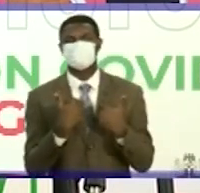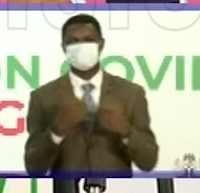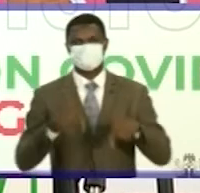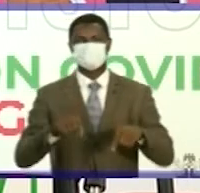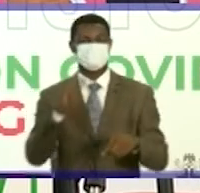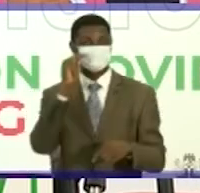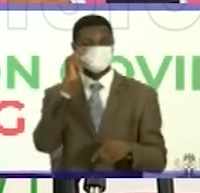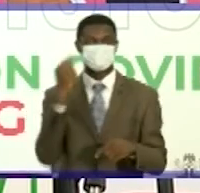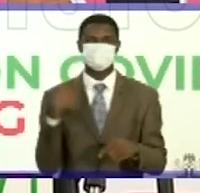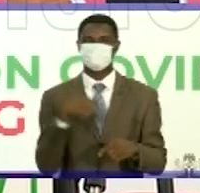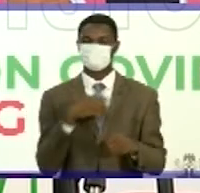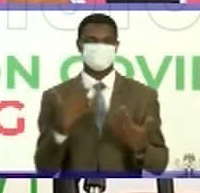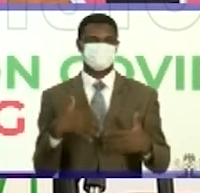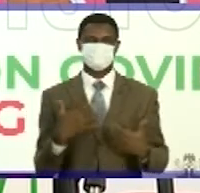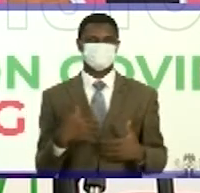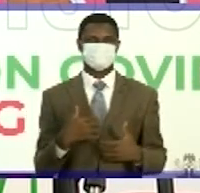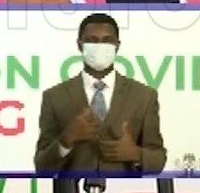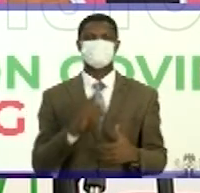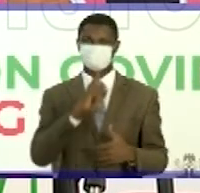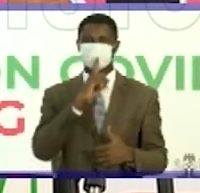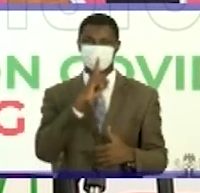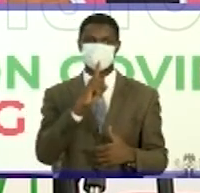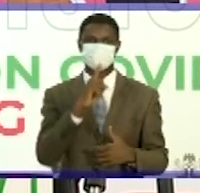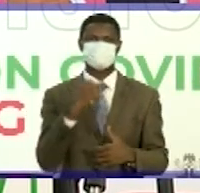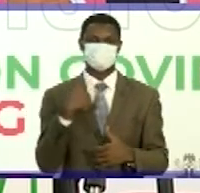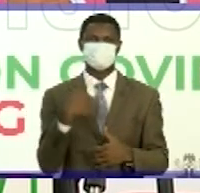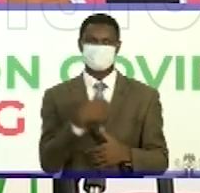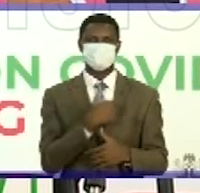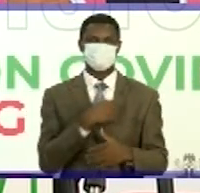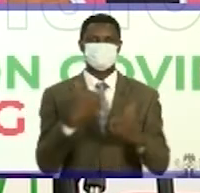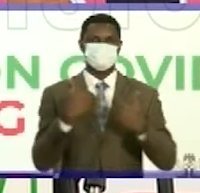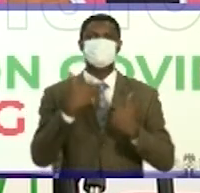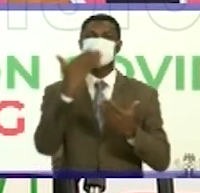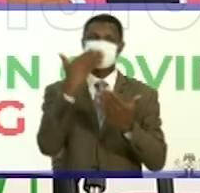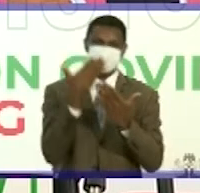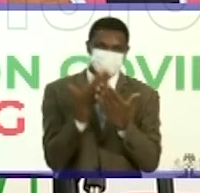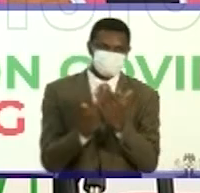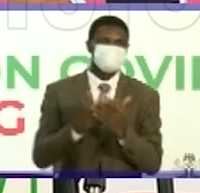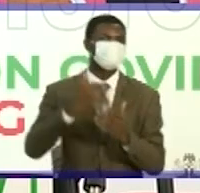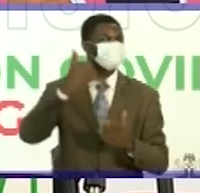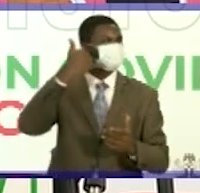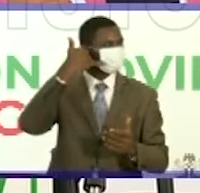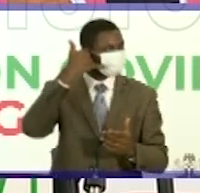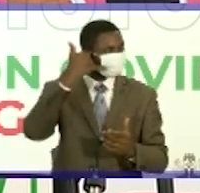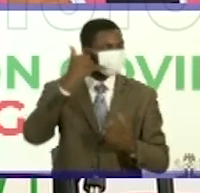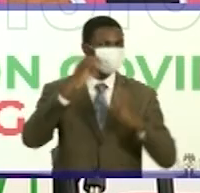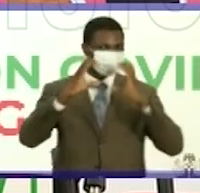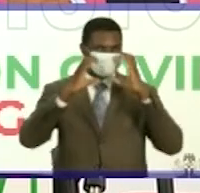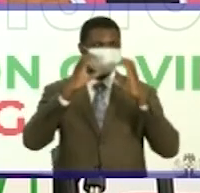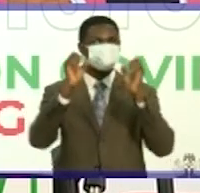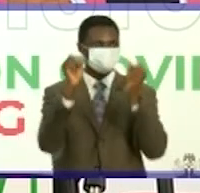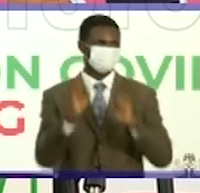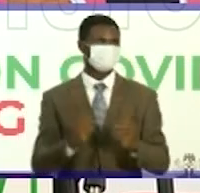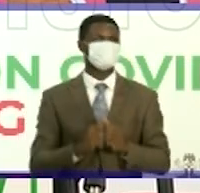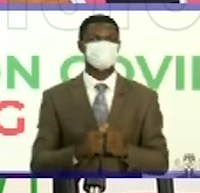in Nigeria, we are quite fortunate. We do have a fairly good telecommunication system, to be honest. What we don't have is